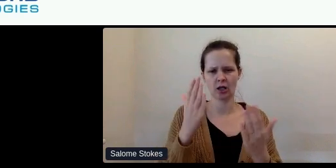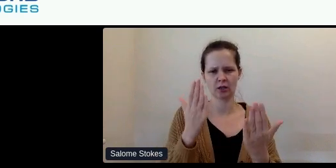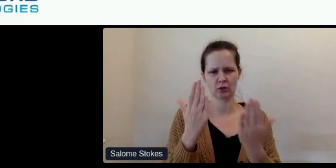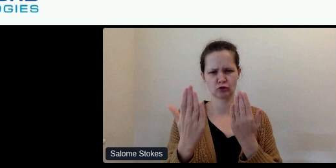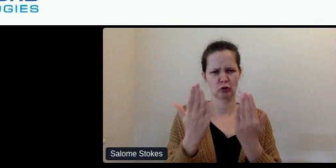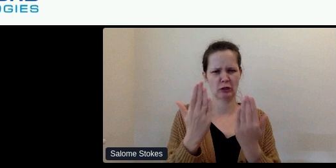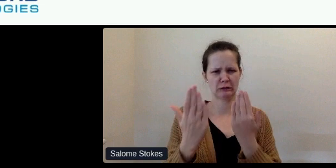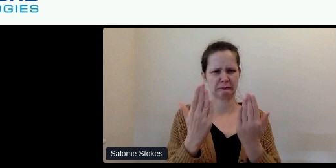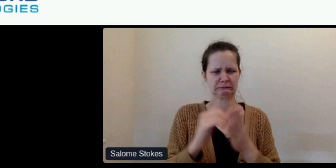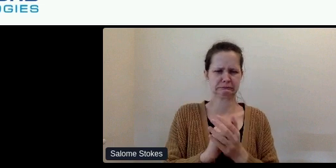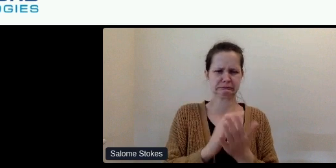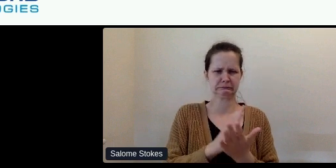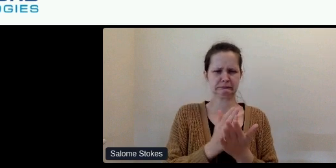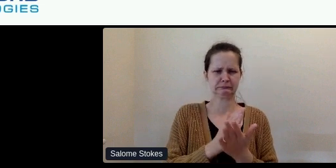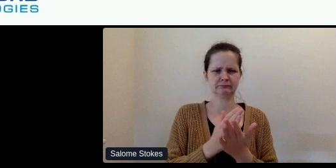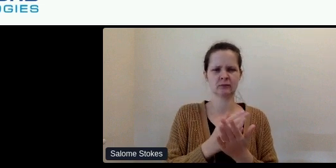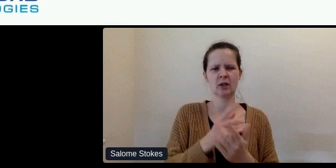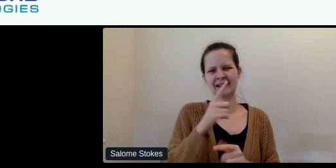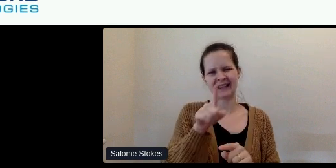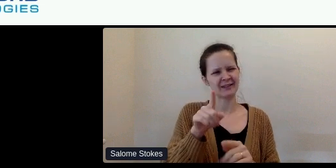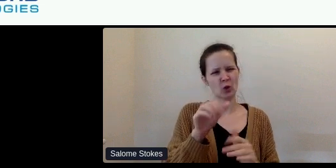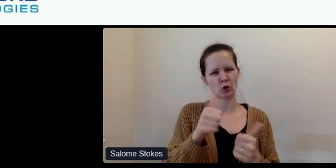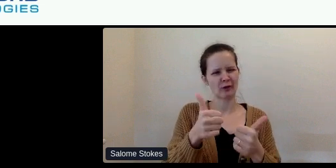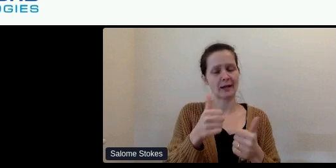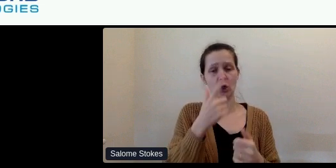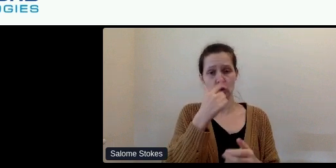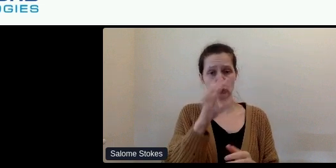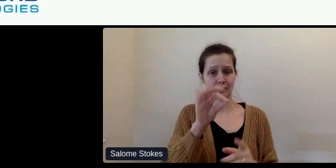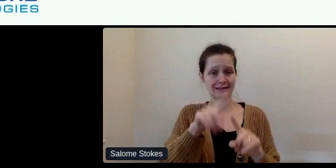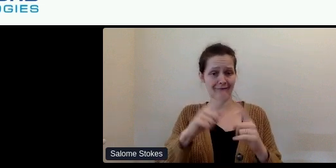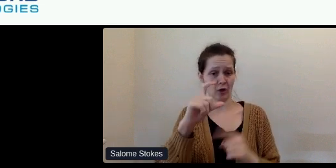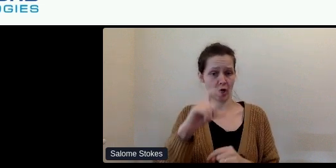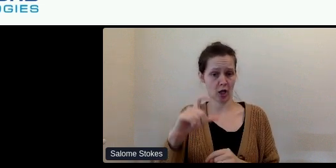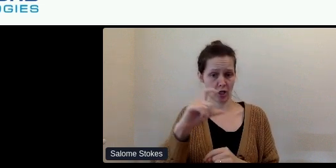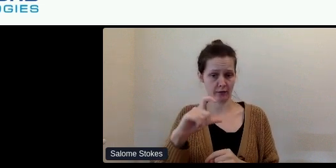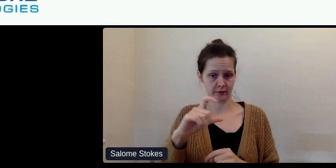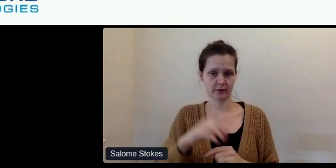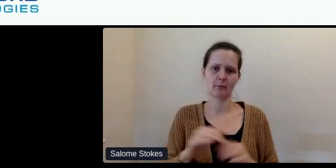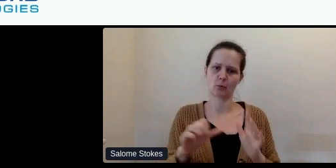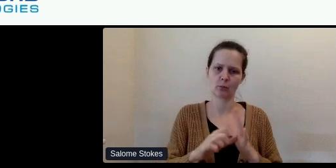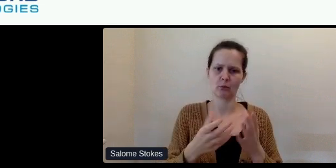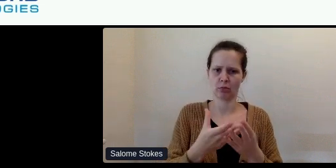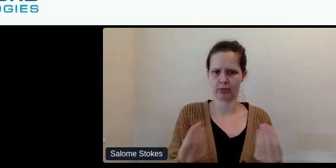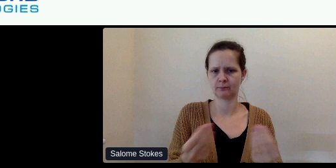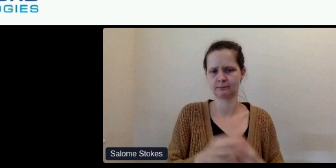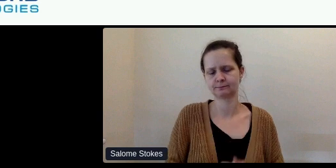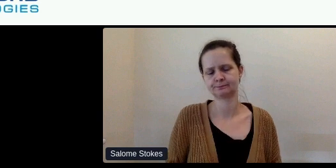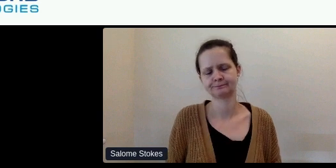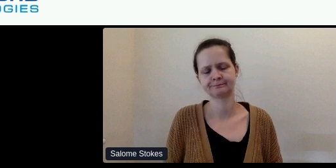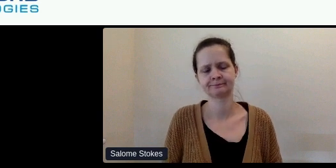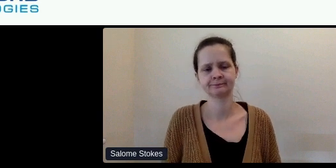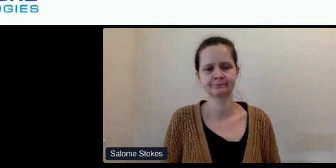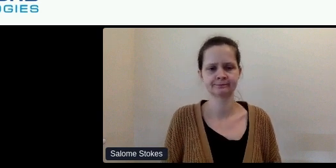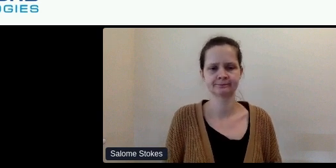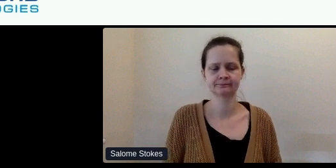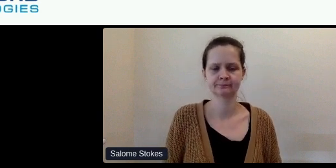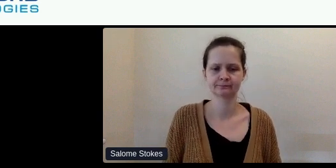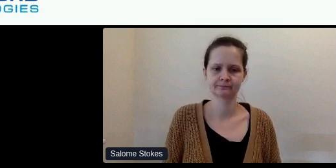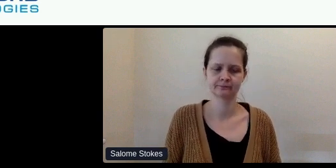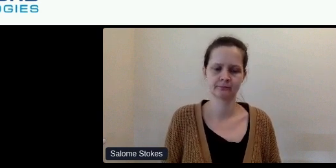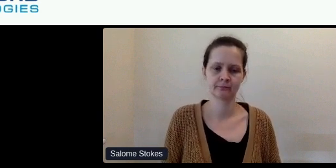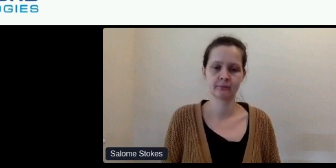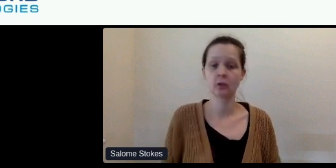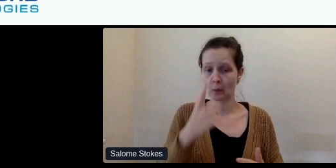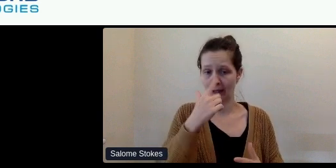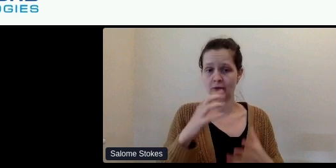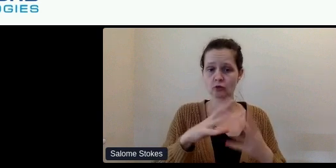what other colors you could choose in order to remove that issue. You can get a validation report and you